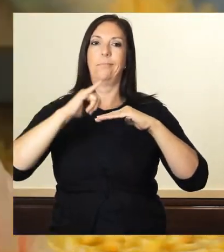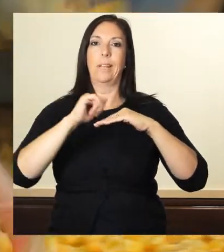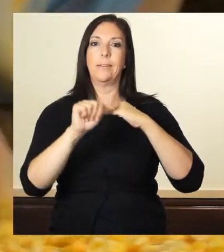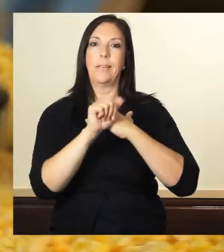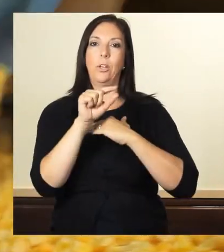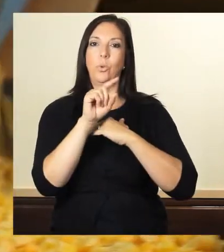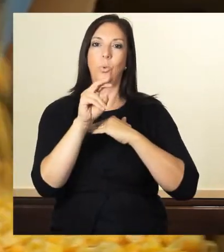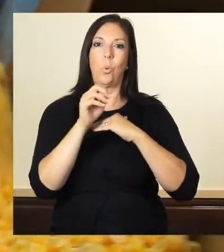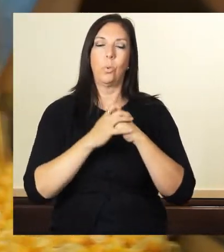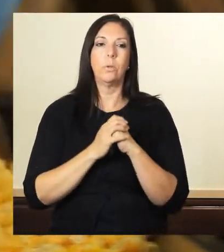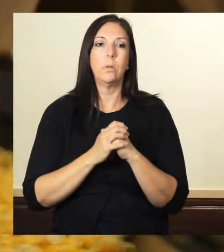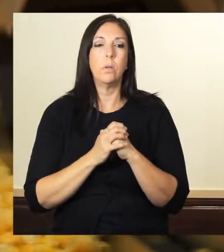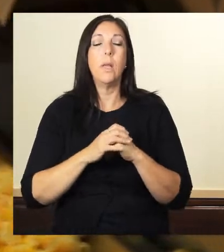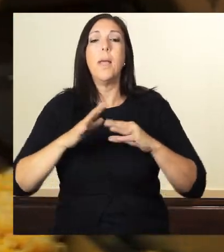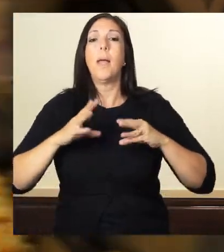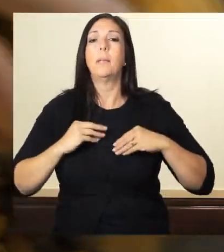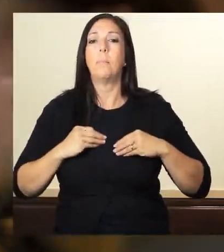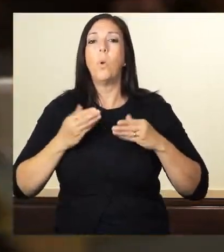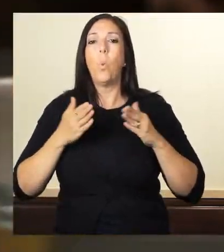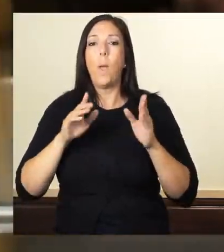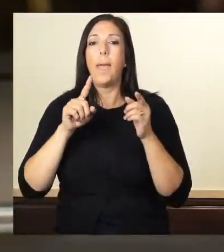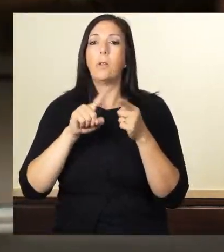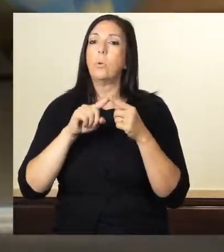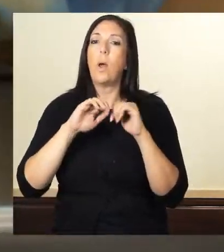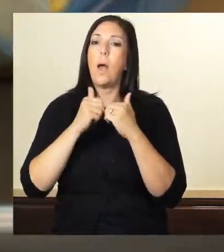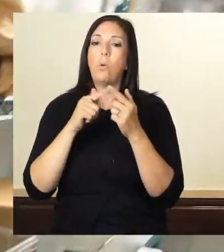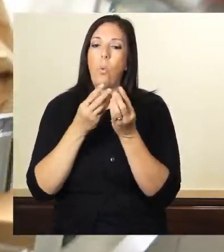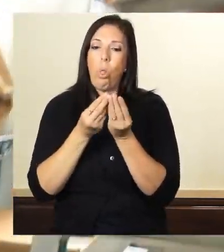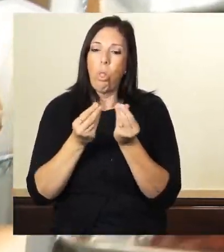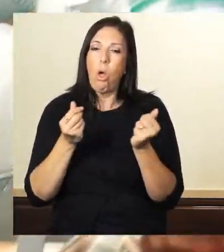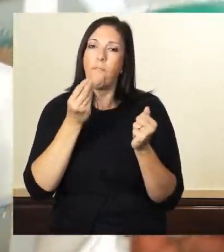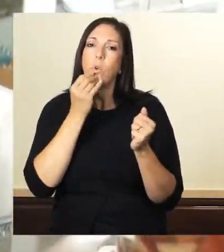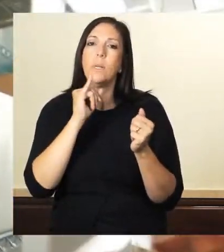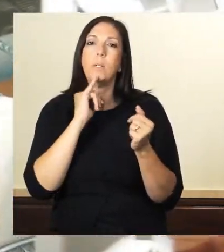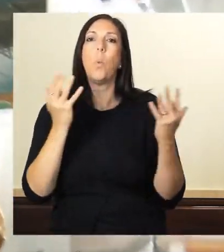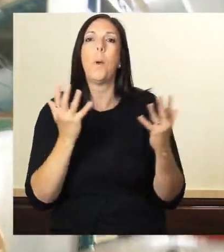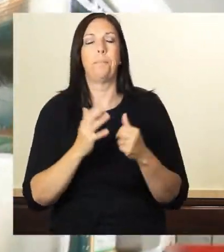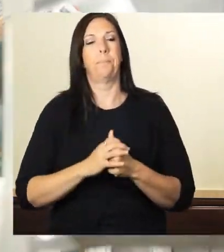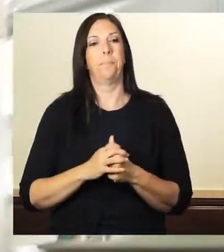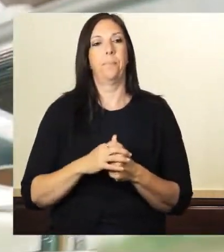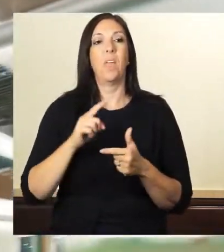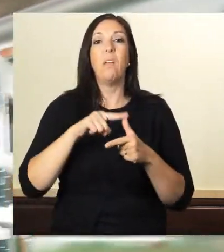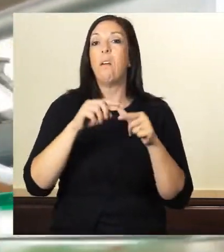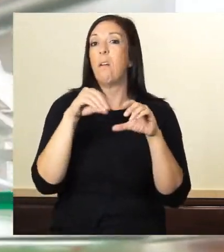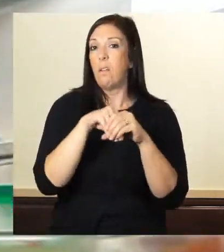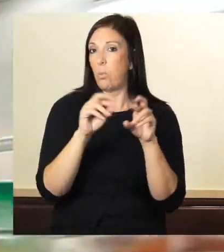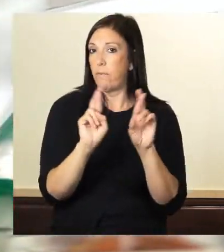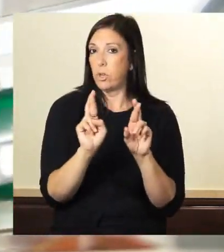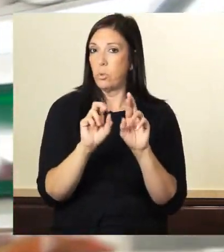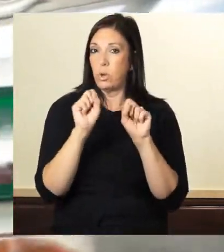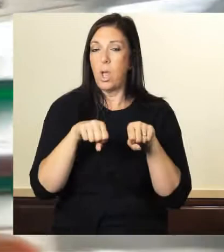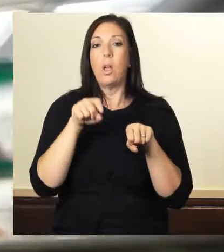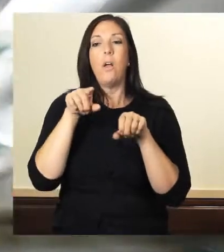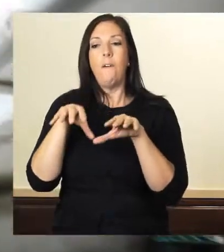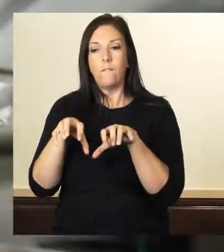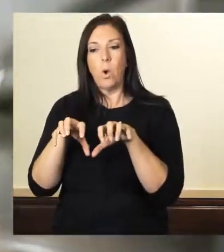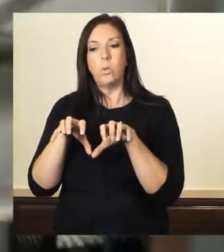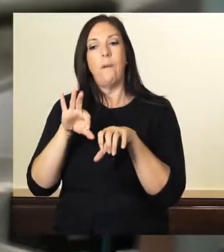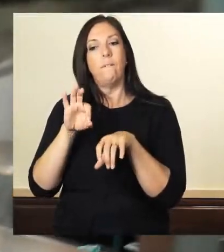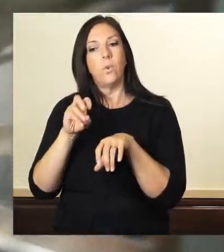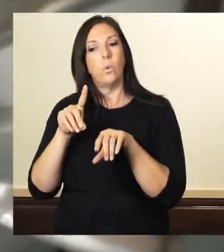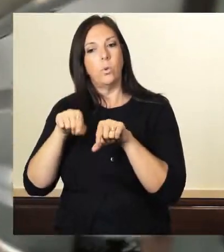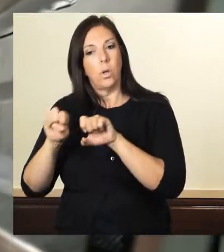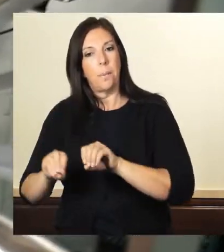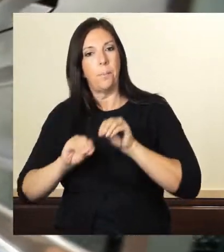Acceptable methods of safely thawing frozen foods include: in the refrigerator, put frozen foods in the refrigerator